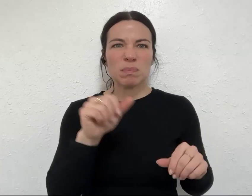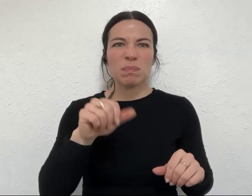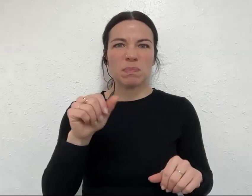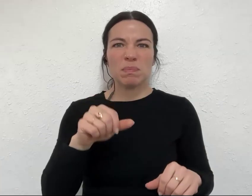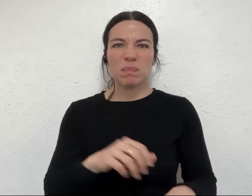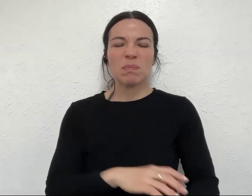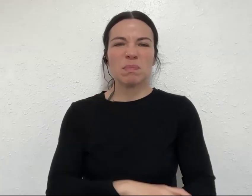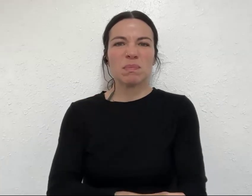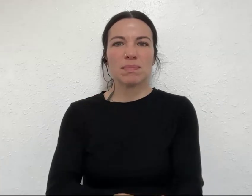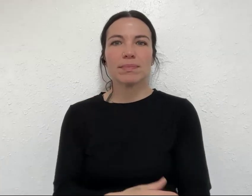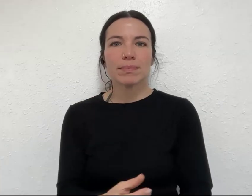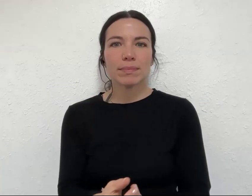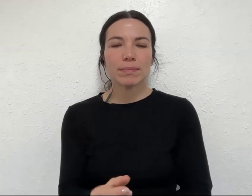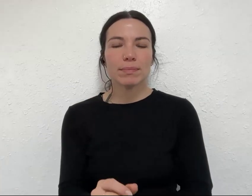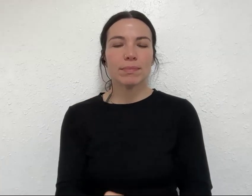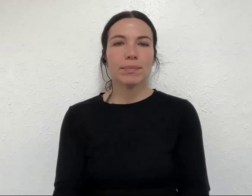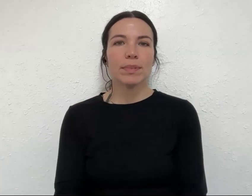okay.